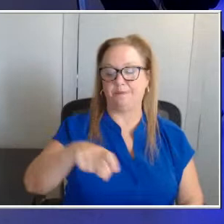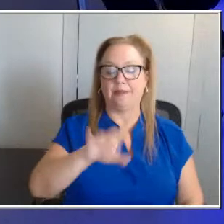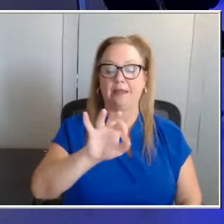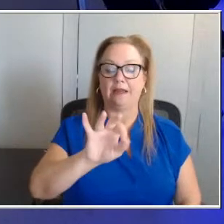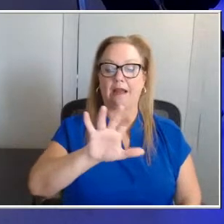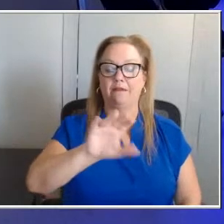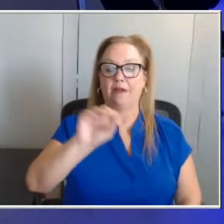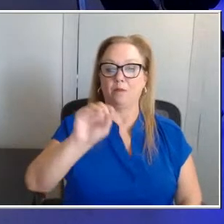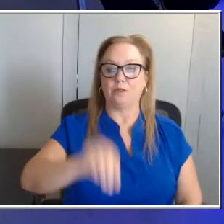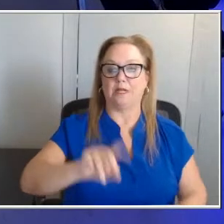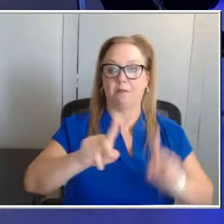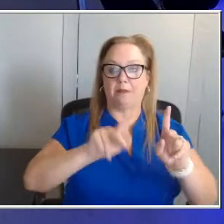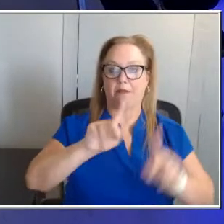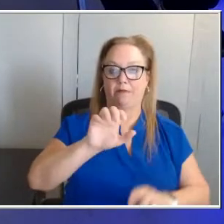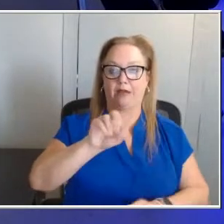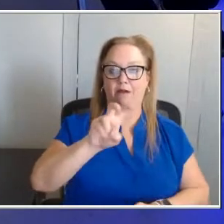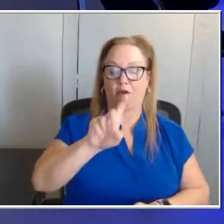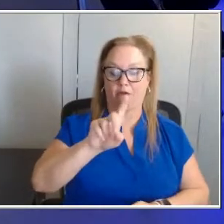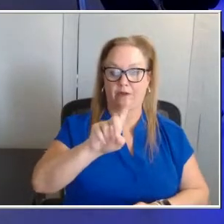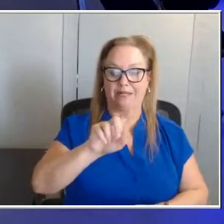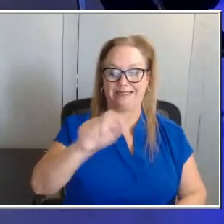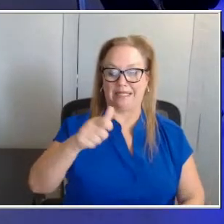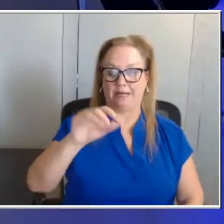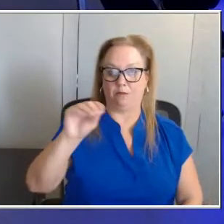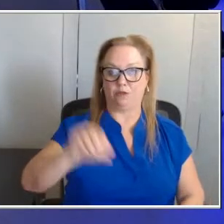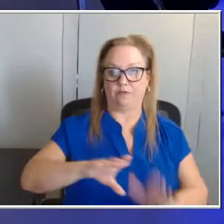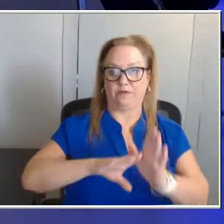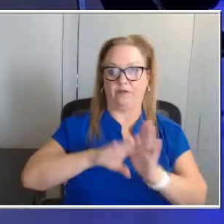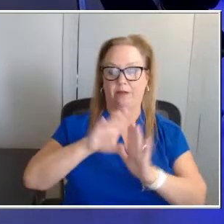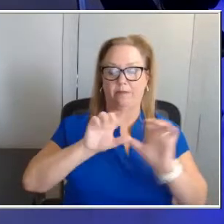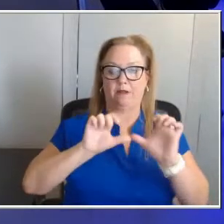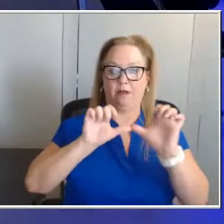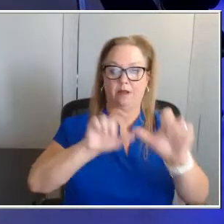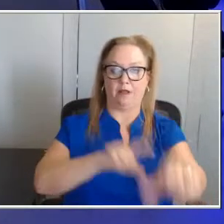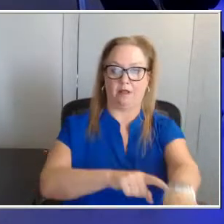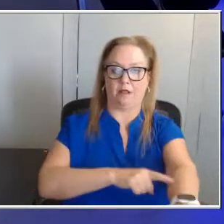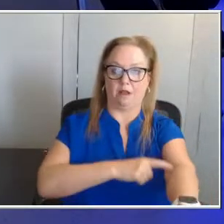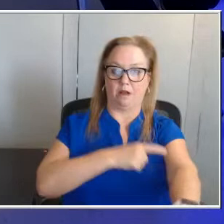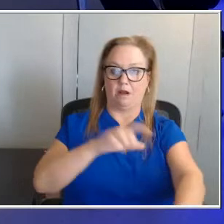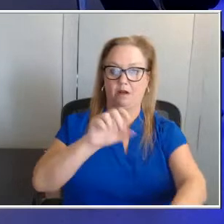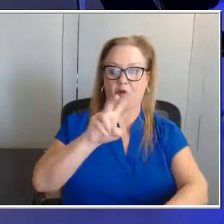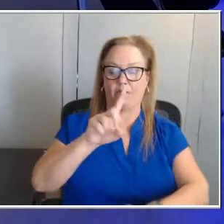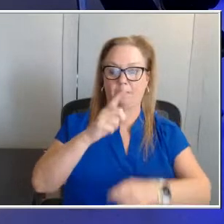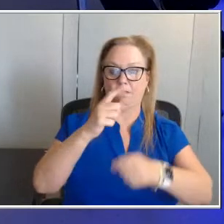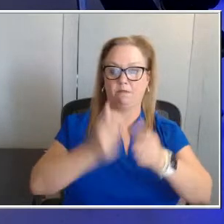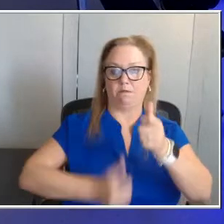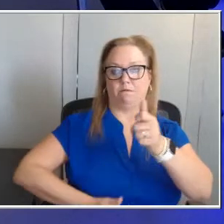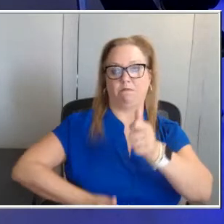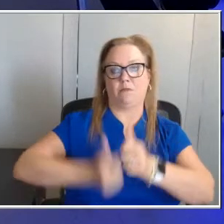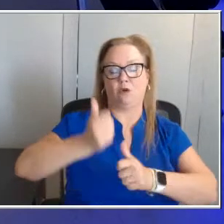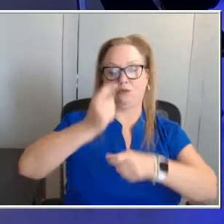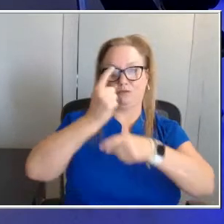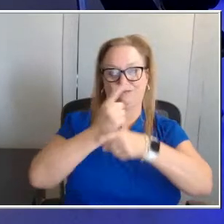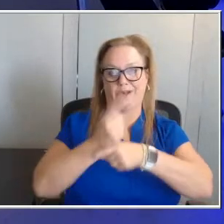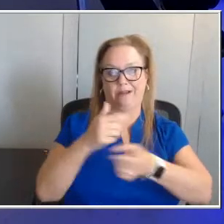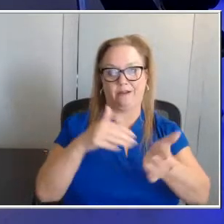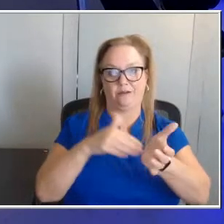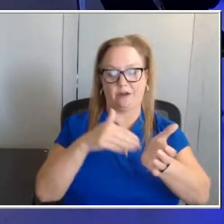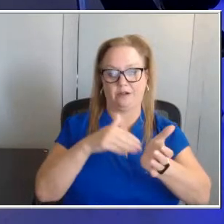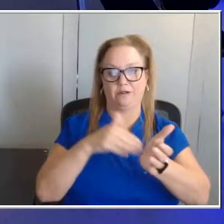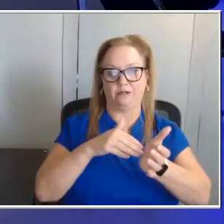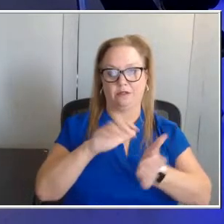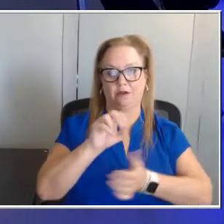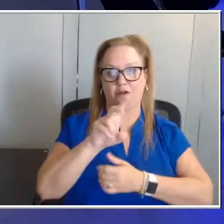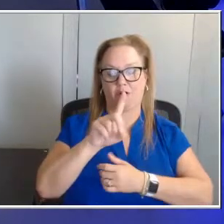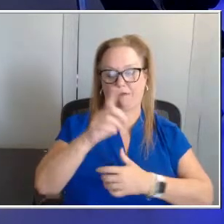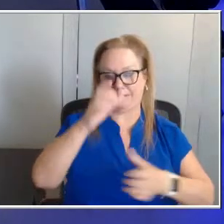had COVID and about 10% of patients probably develop long COVID, most primary care doctors have gotten really good. They have to be COVIDologists, really, because